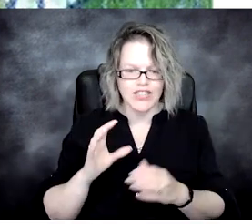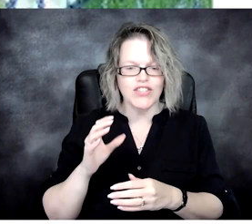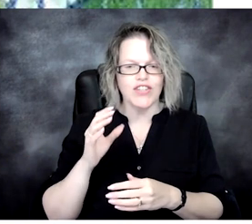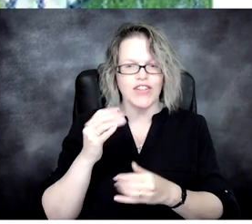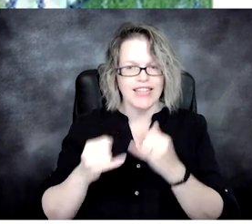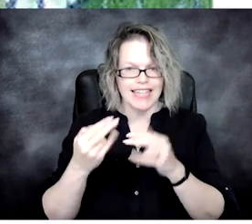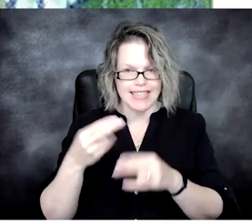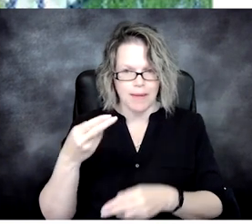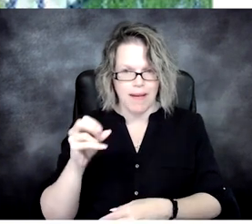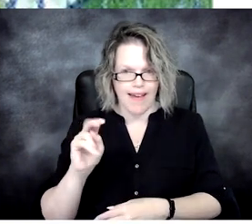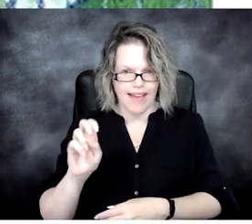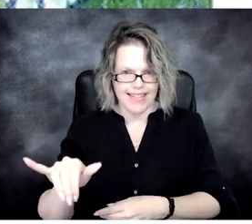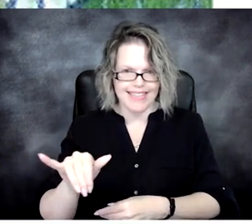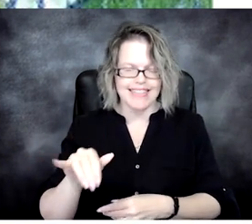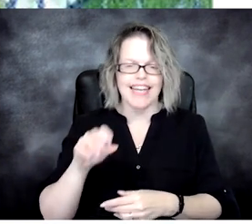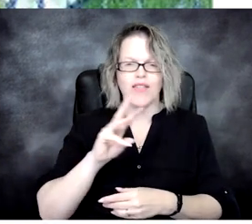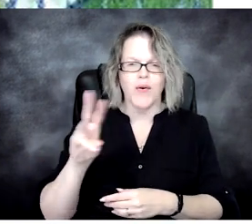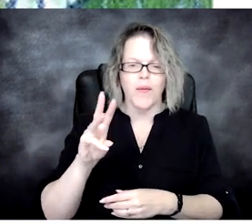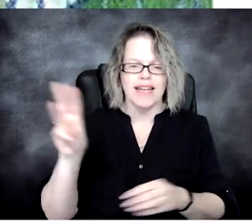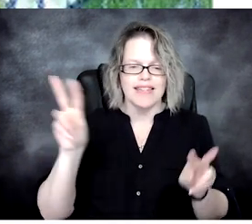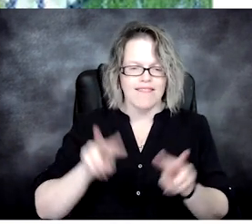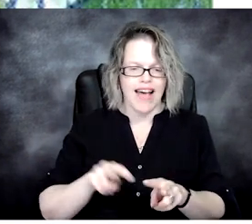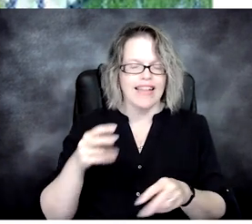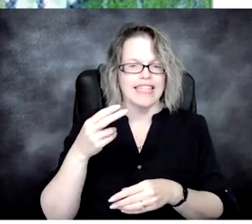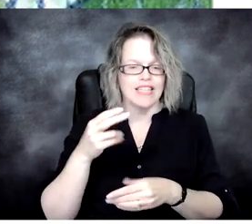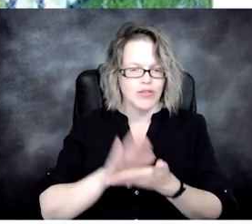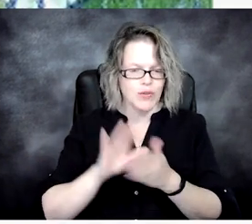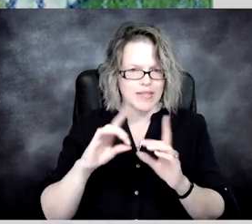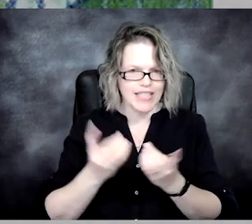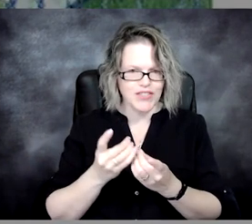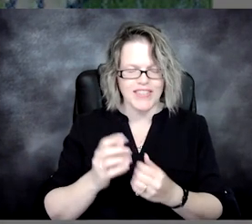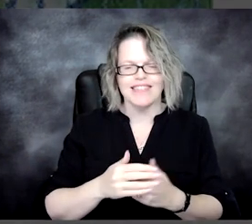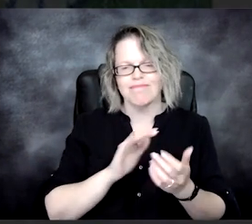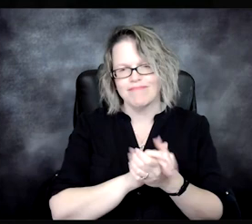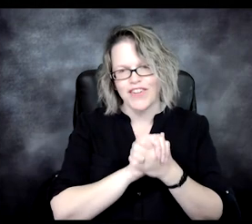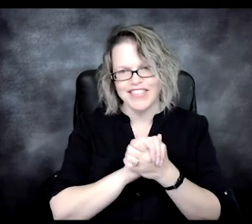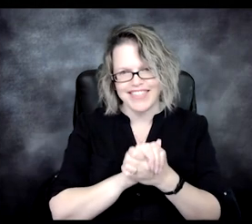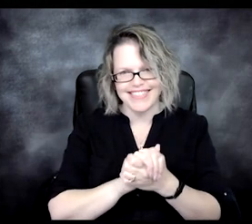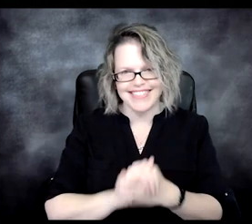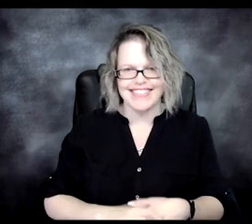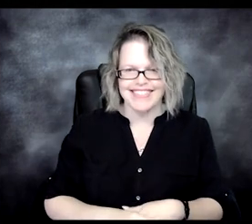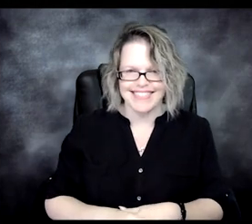and Annika is in the West Valley School District in ESD 101. Congratulations.